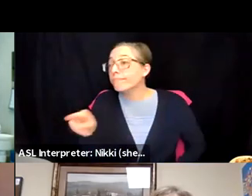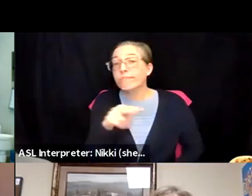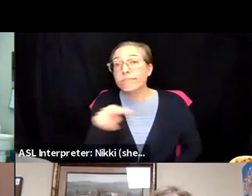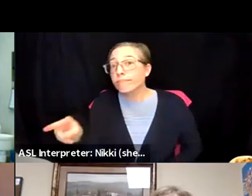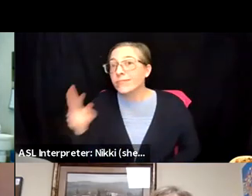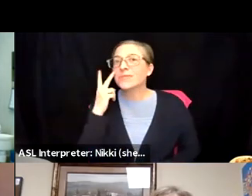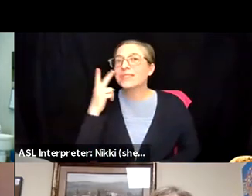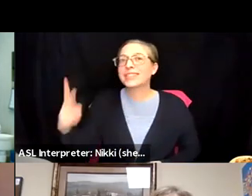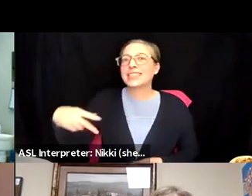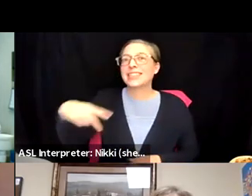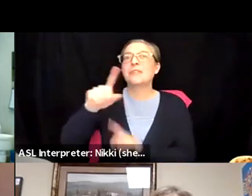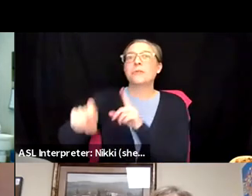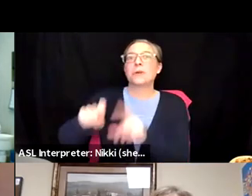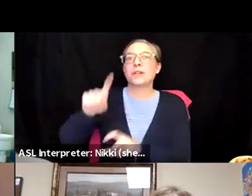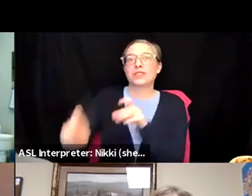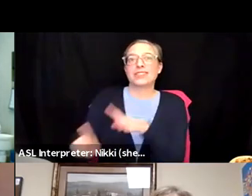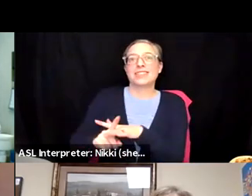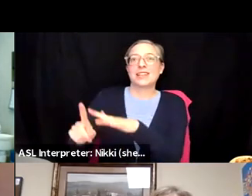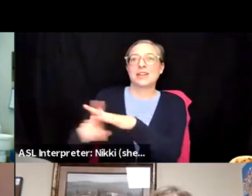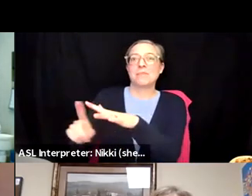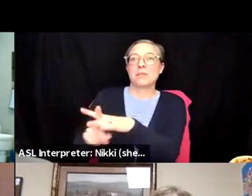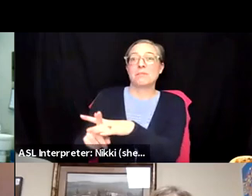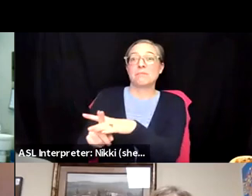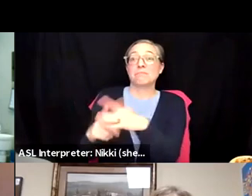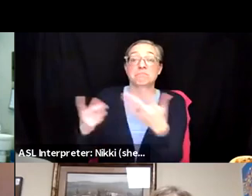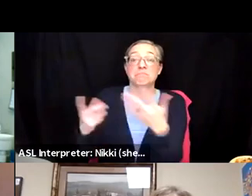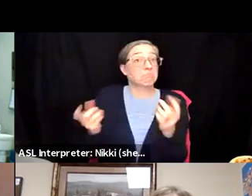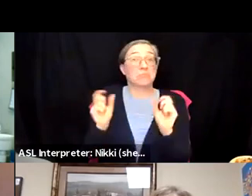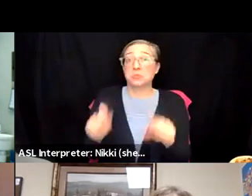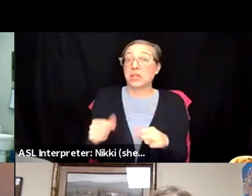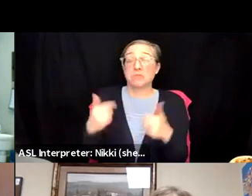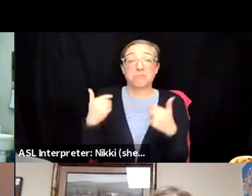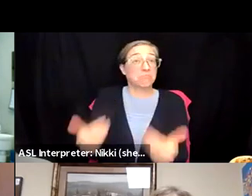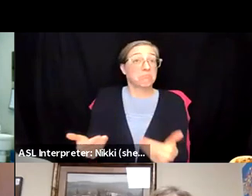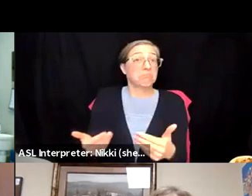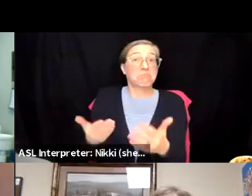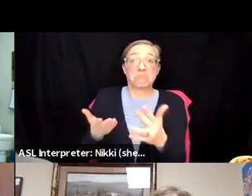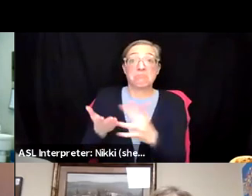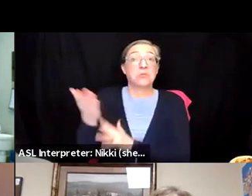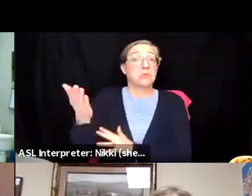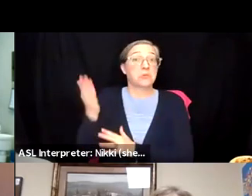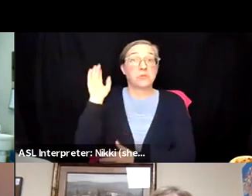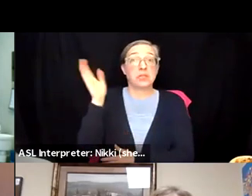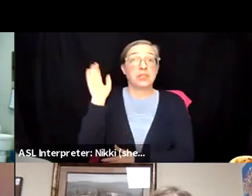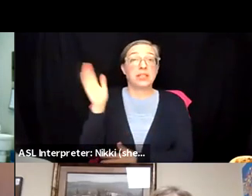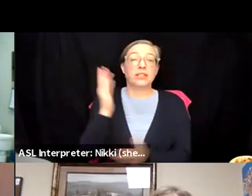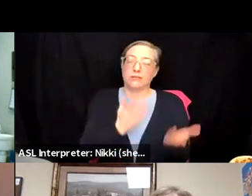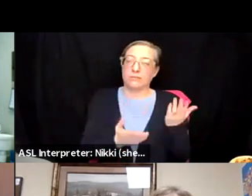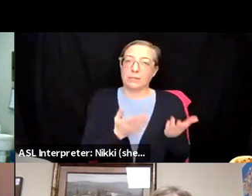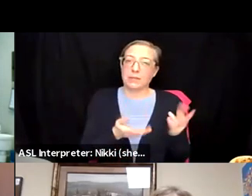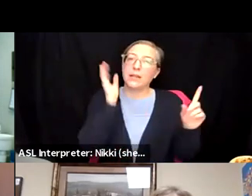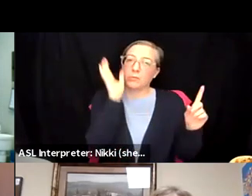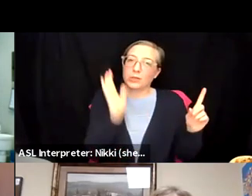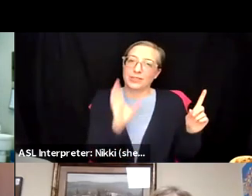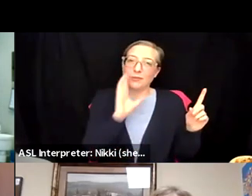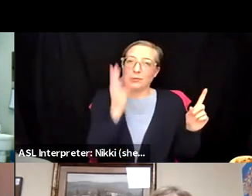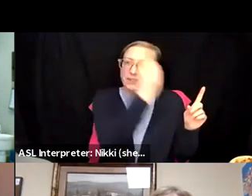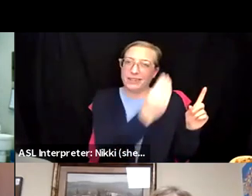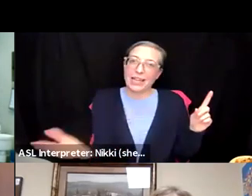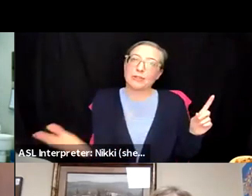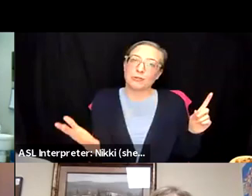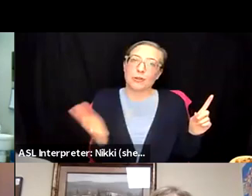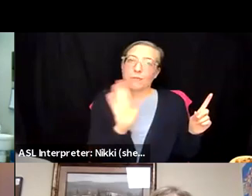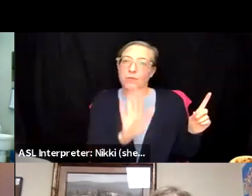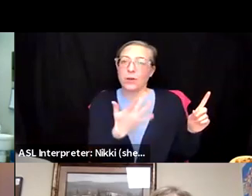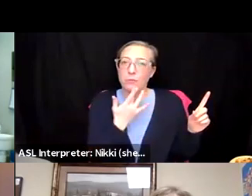I would ask questions all along if that's their preference, but they should actually say when they're starting to present if they want to take questions at the